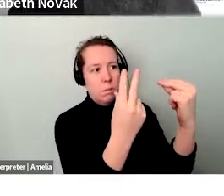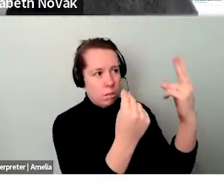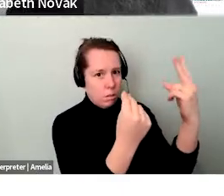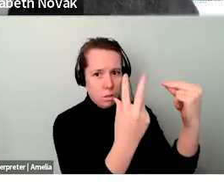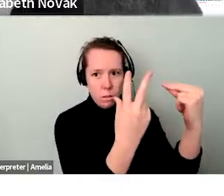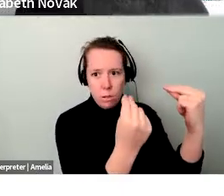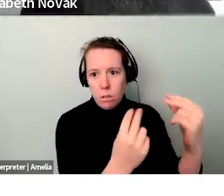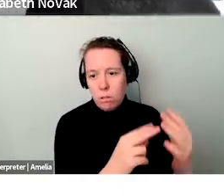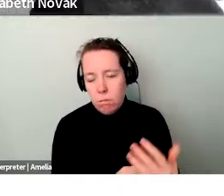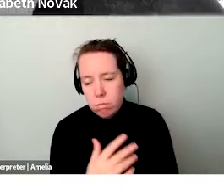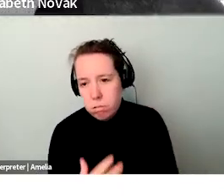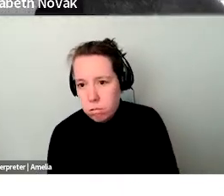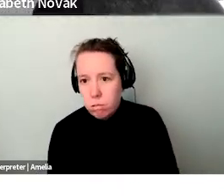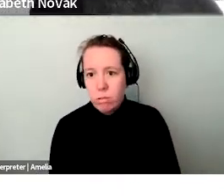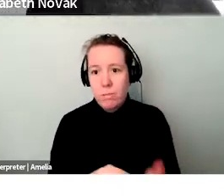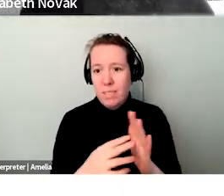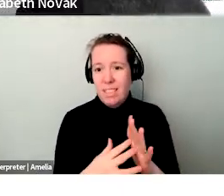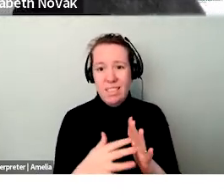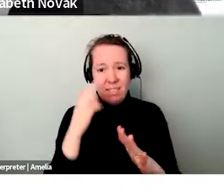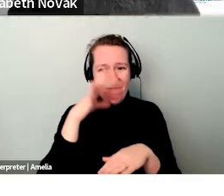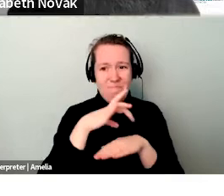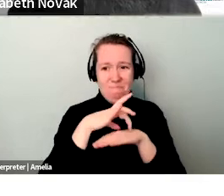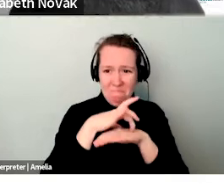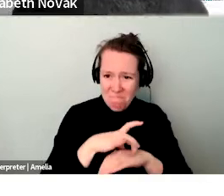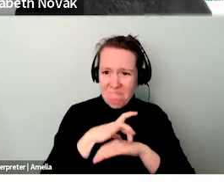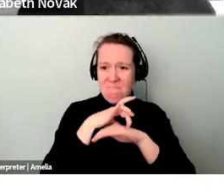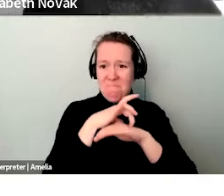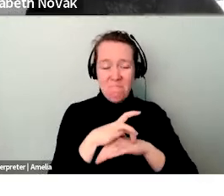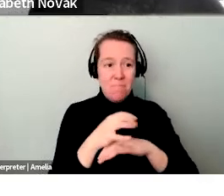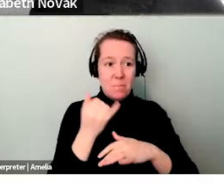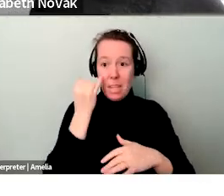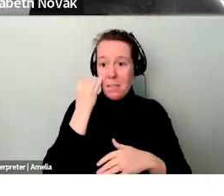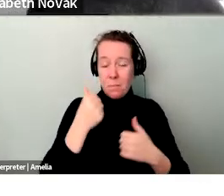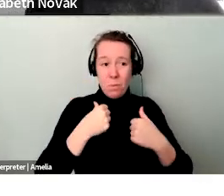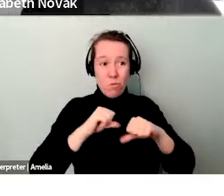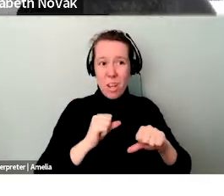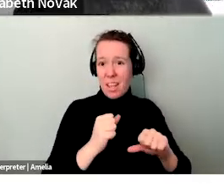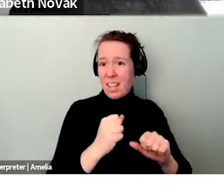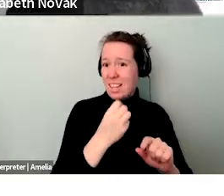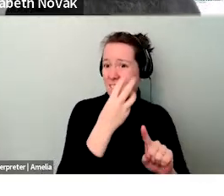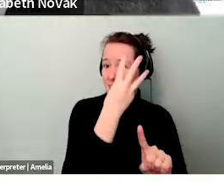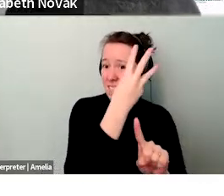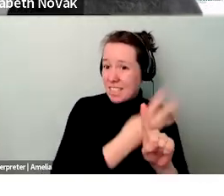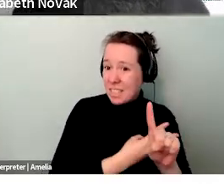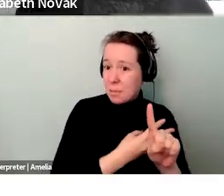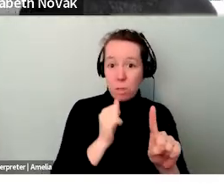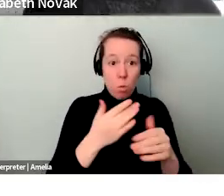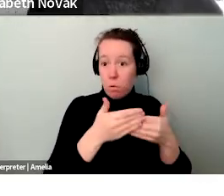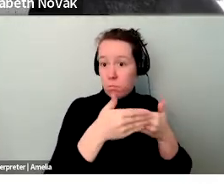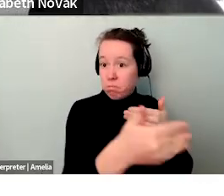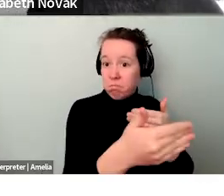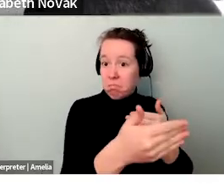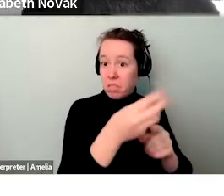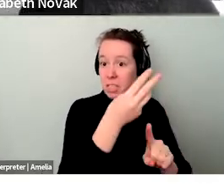always gets me, because job search can take up to 6 months to find a job or longer. And